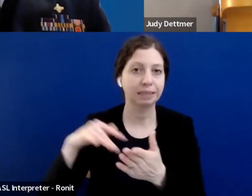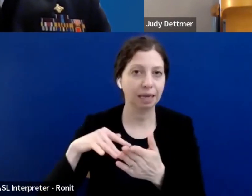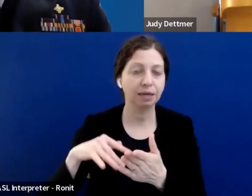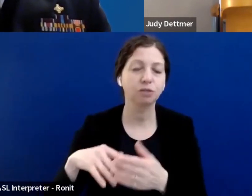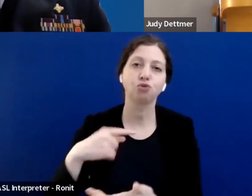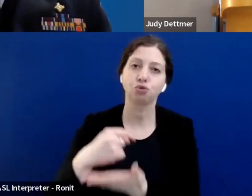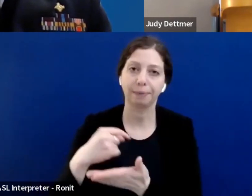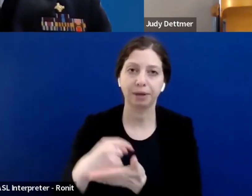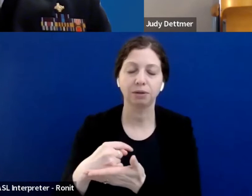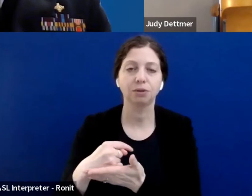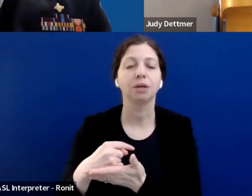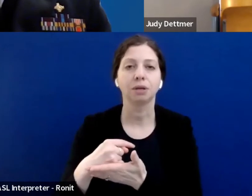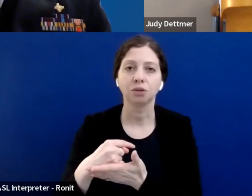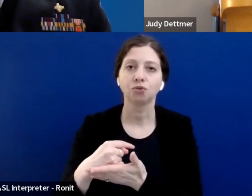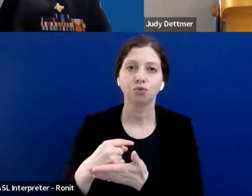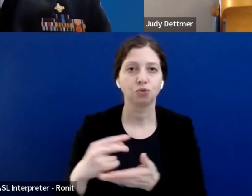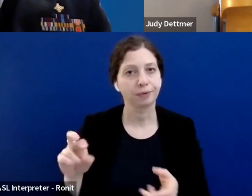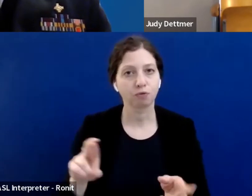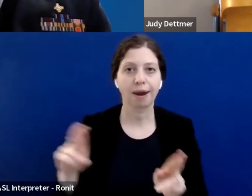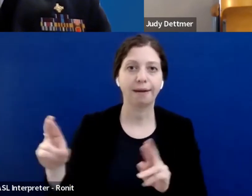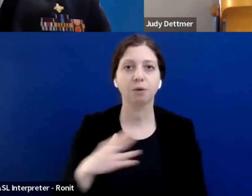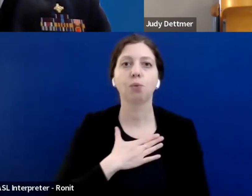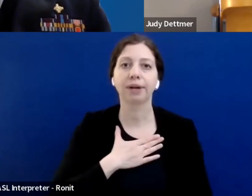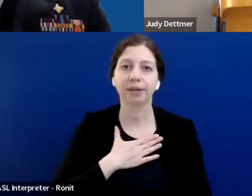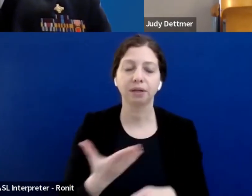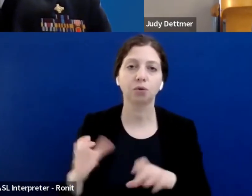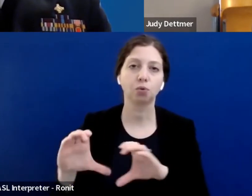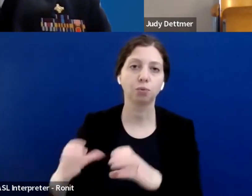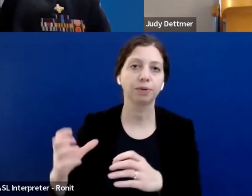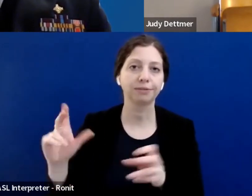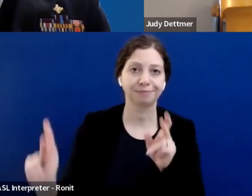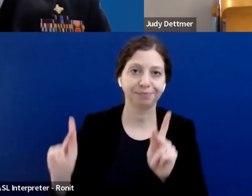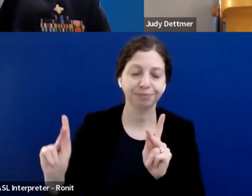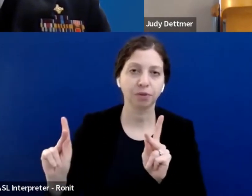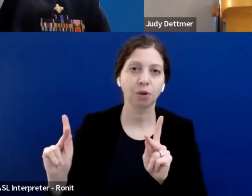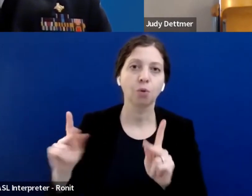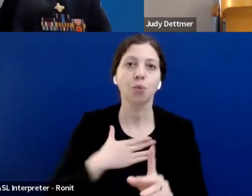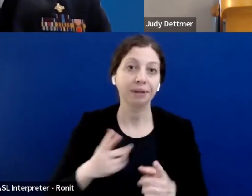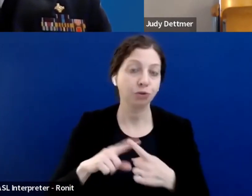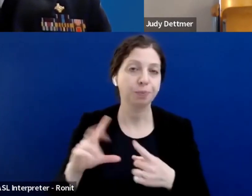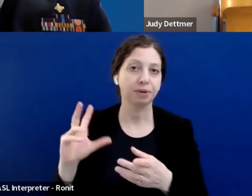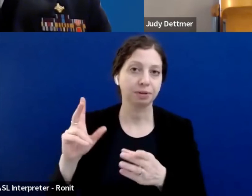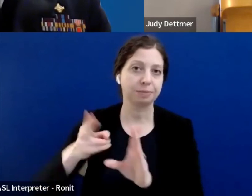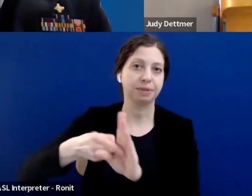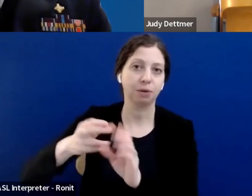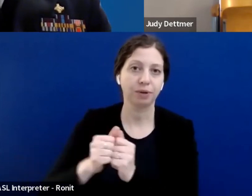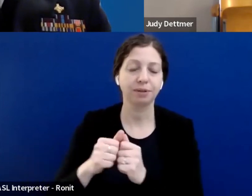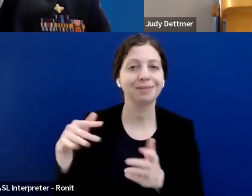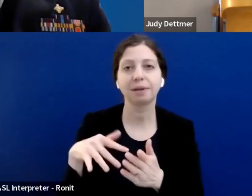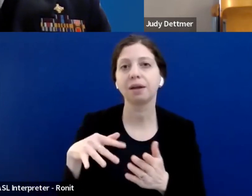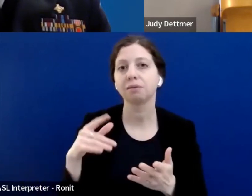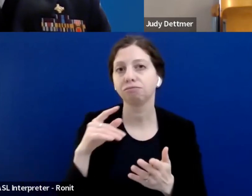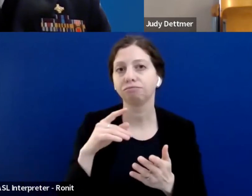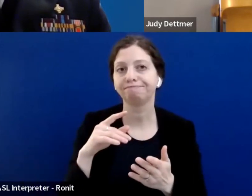treatment studies, to have a ready and willing group of folks willing to participate in a study. And so that it really